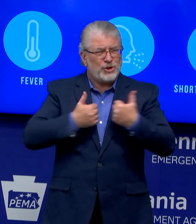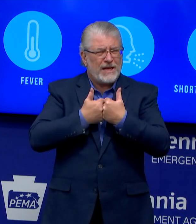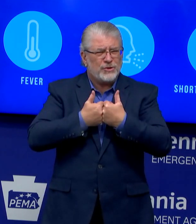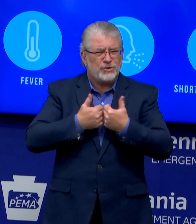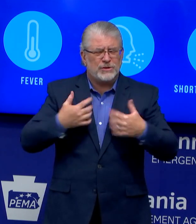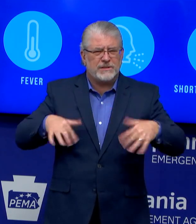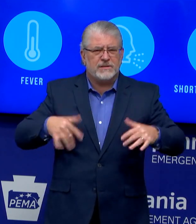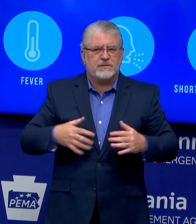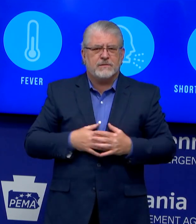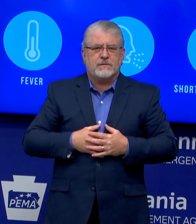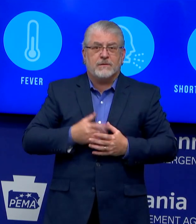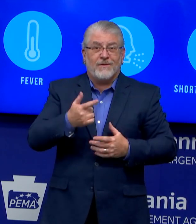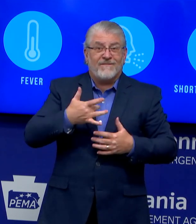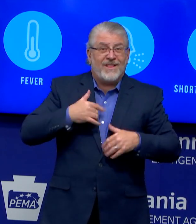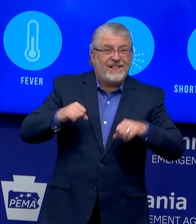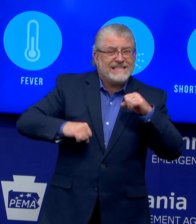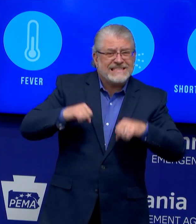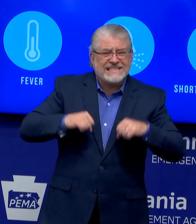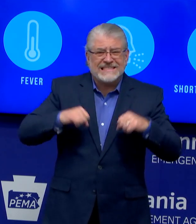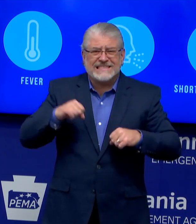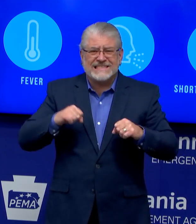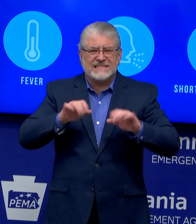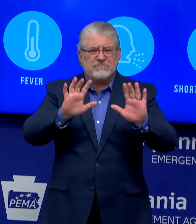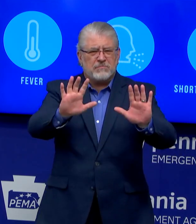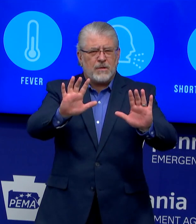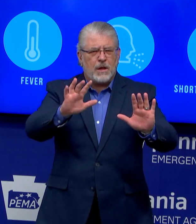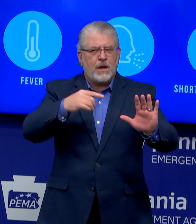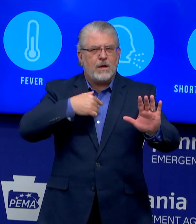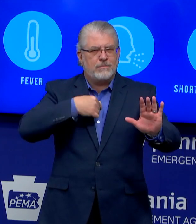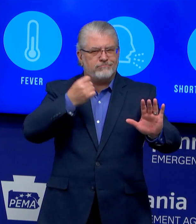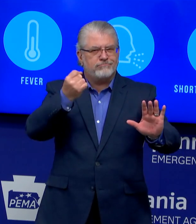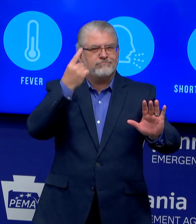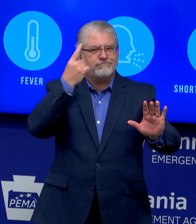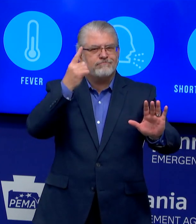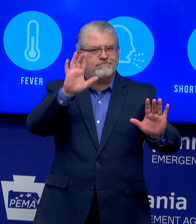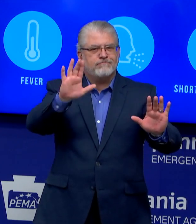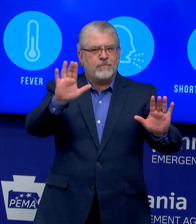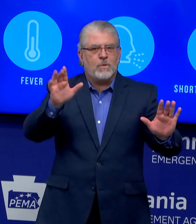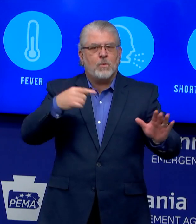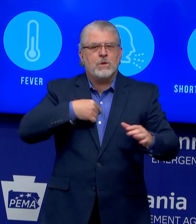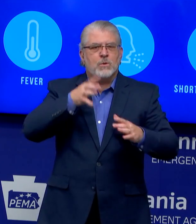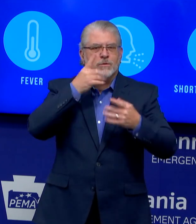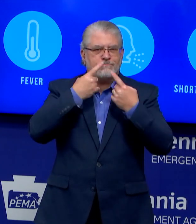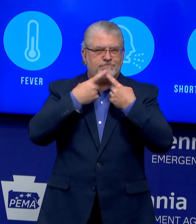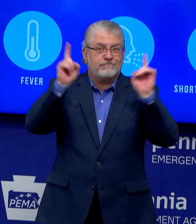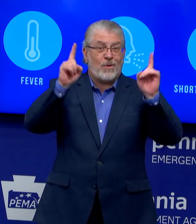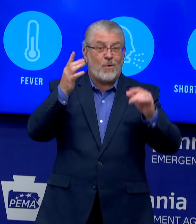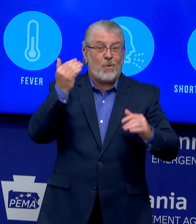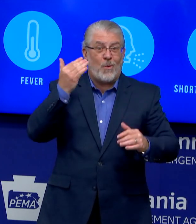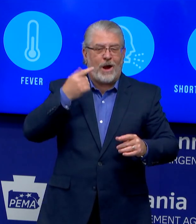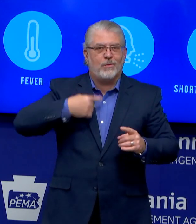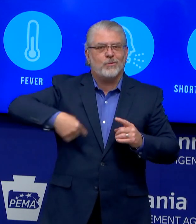we will get through this because of each other, and we will be stronger for it.